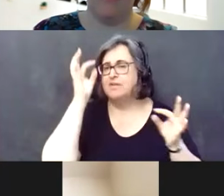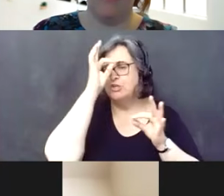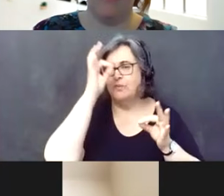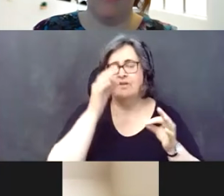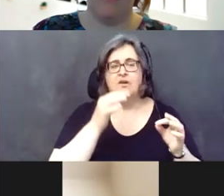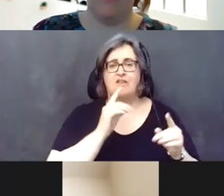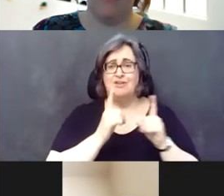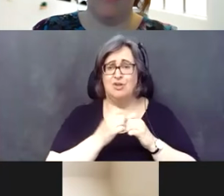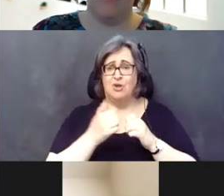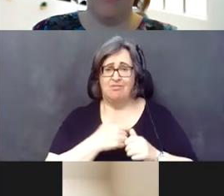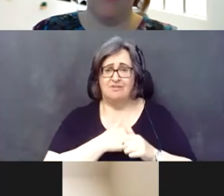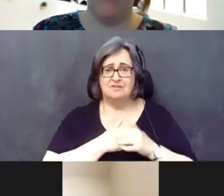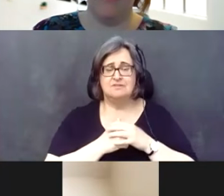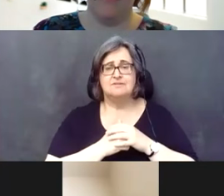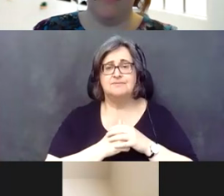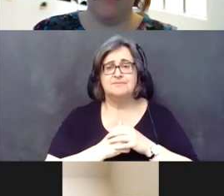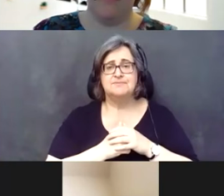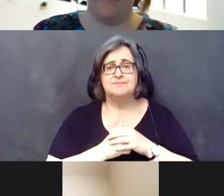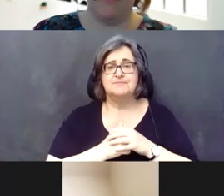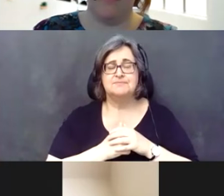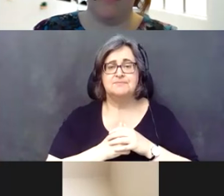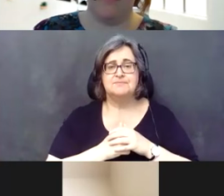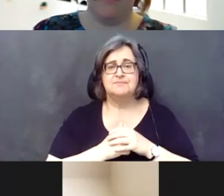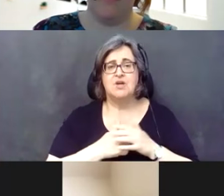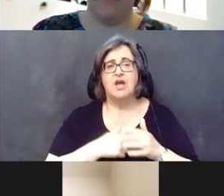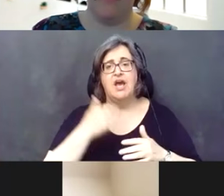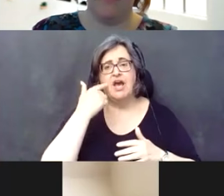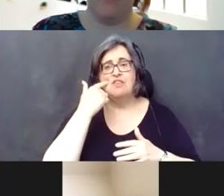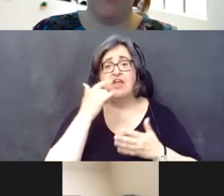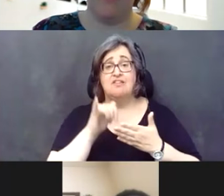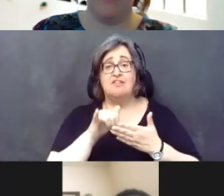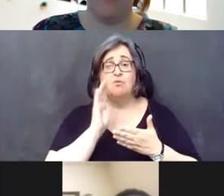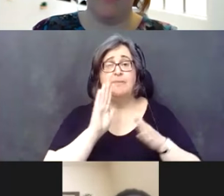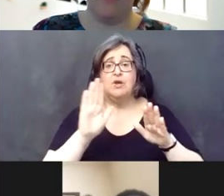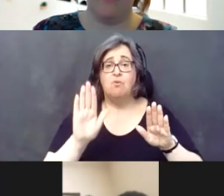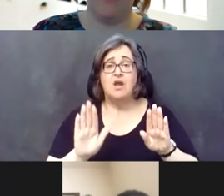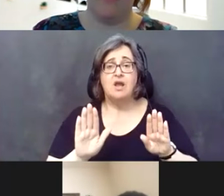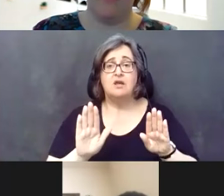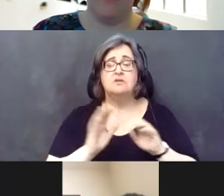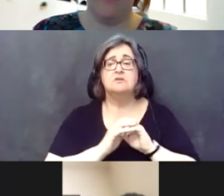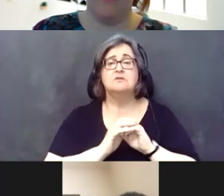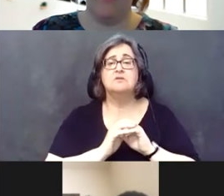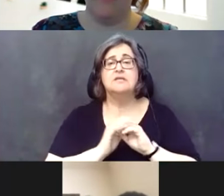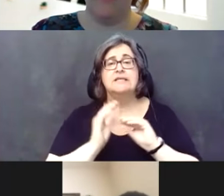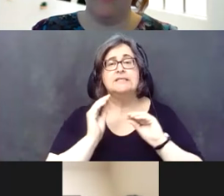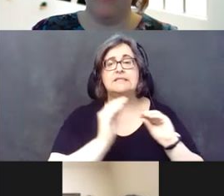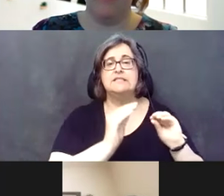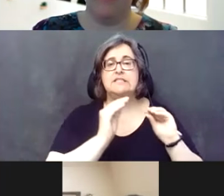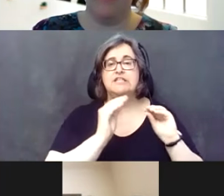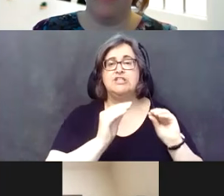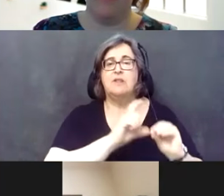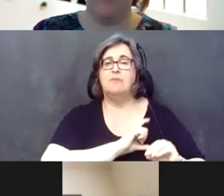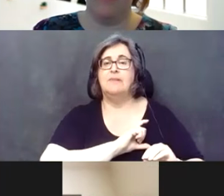us and that, and I think it would be great to teach them how